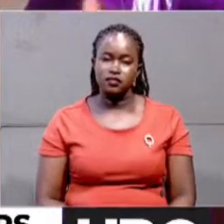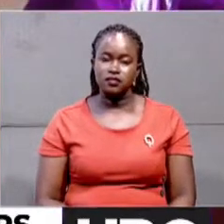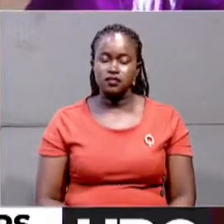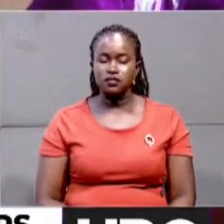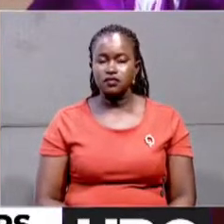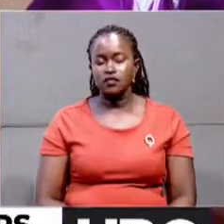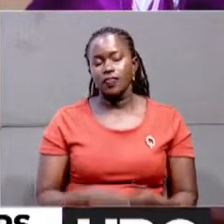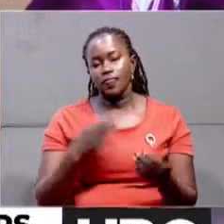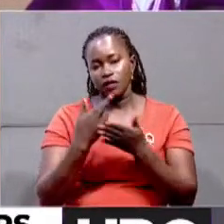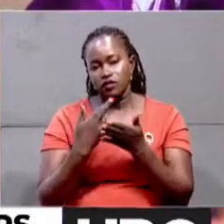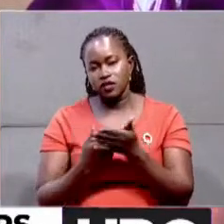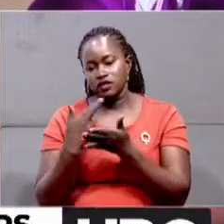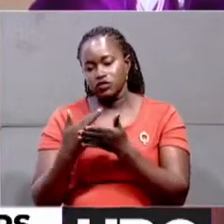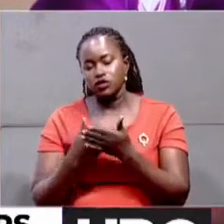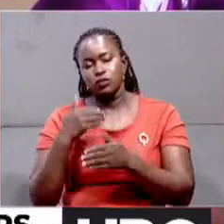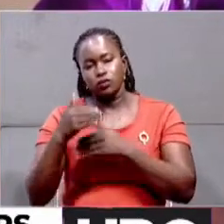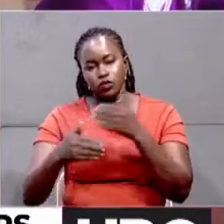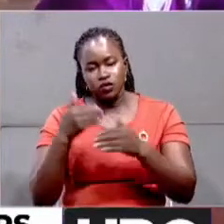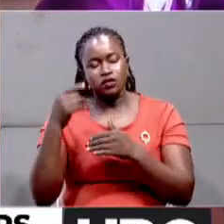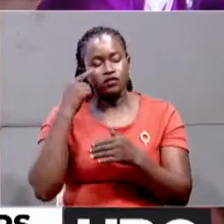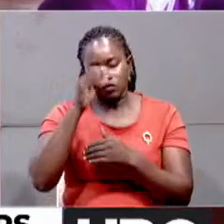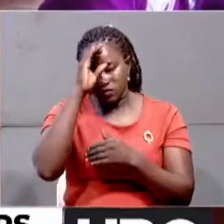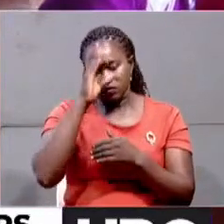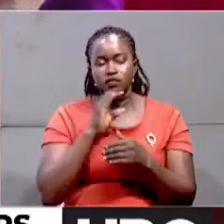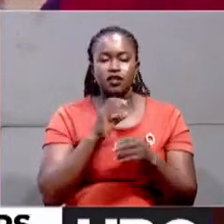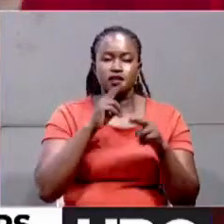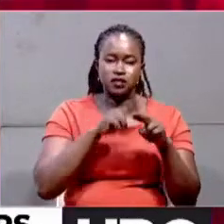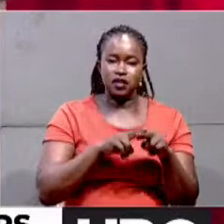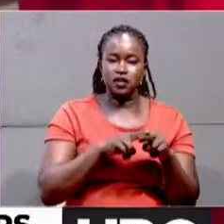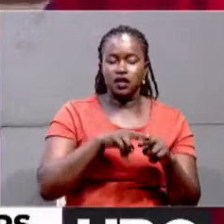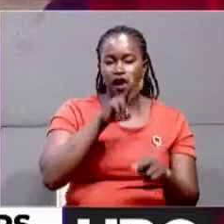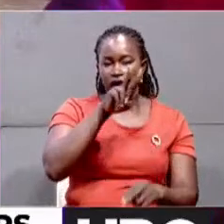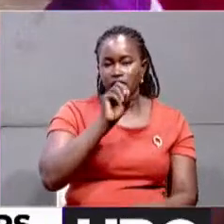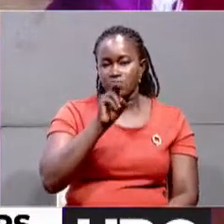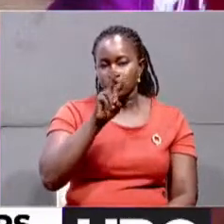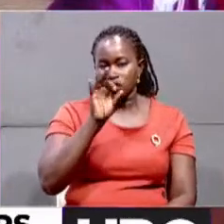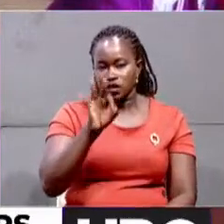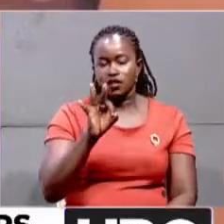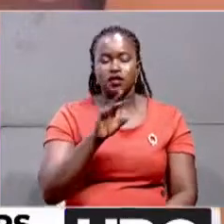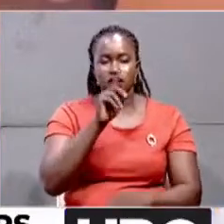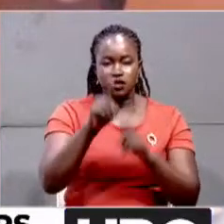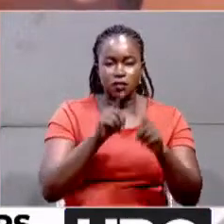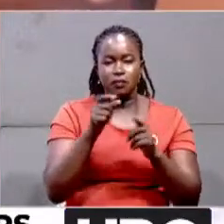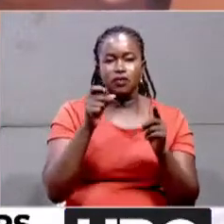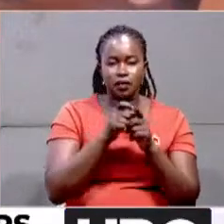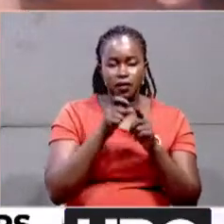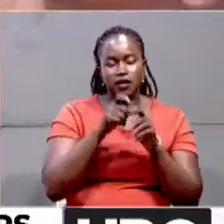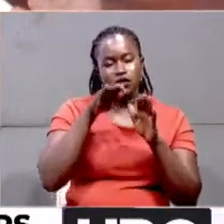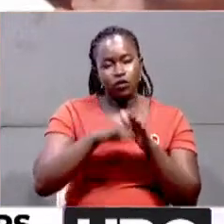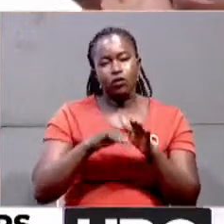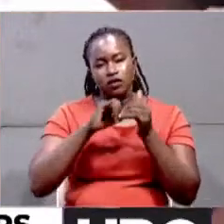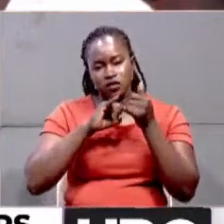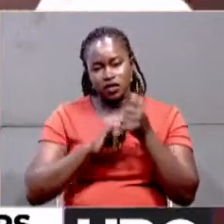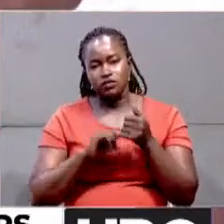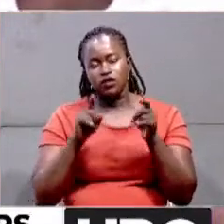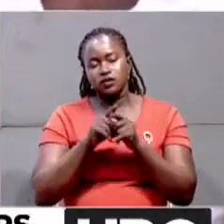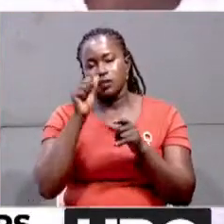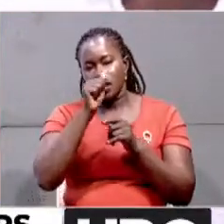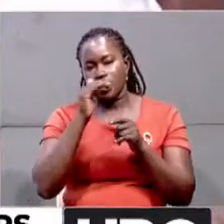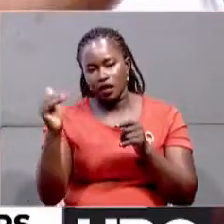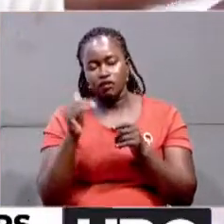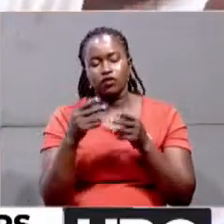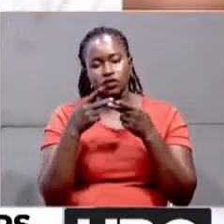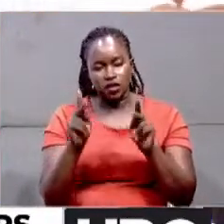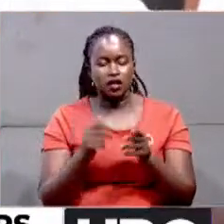The registration process for candidates to sit the 2023 examinations at primary, lower secondary and advanced level